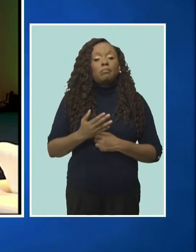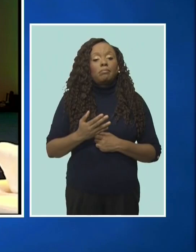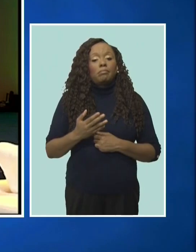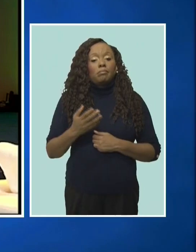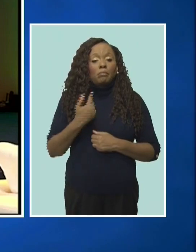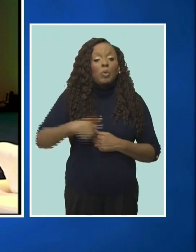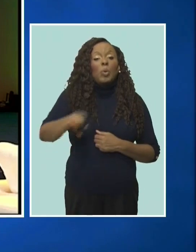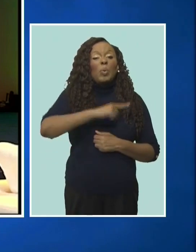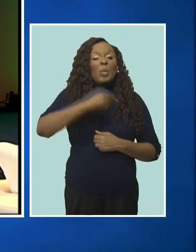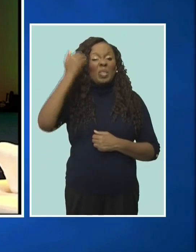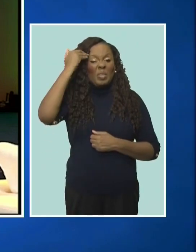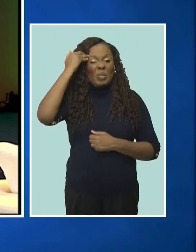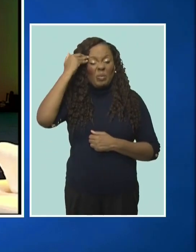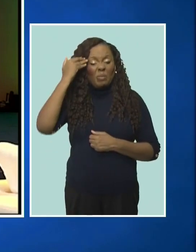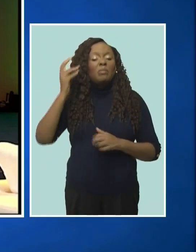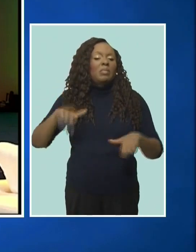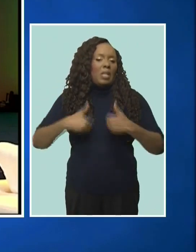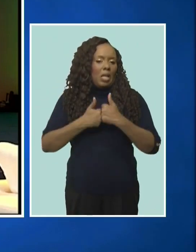First,